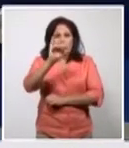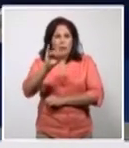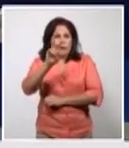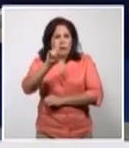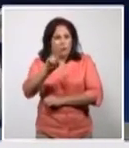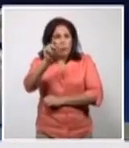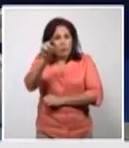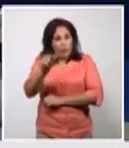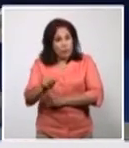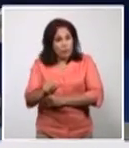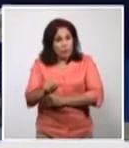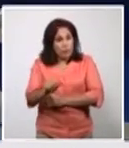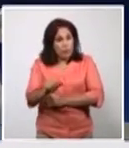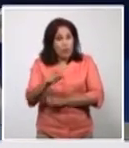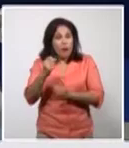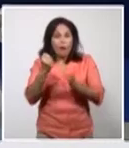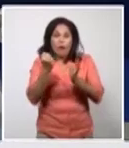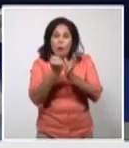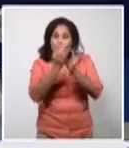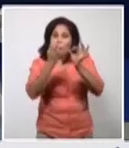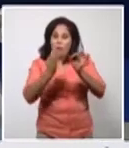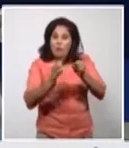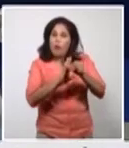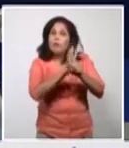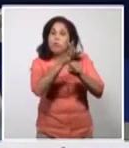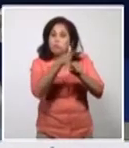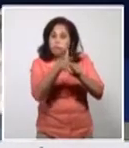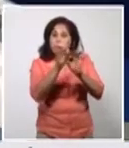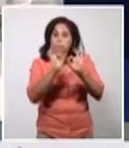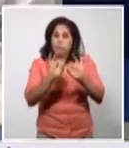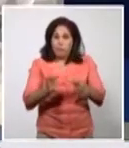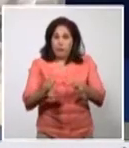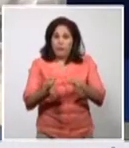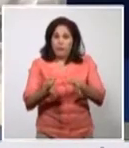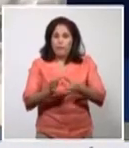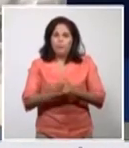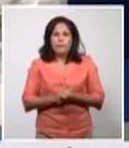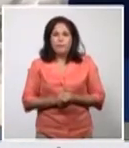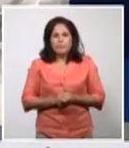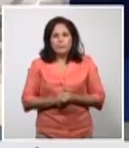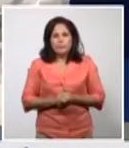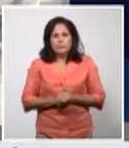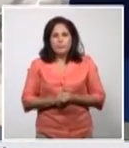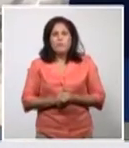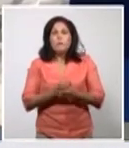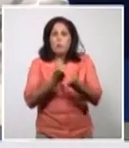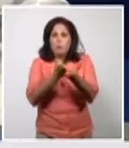Of the 1,862 patients diagnosed with COVID-19,